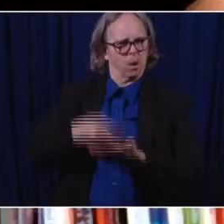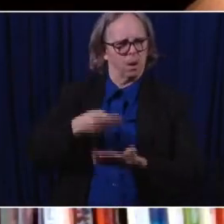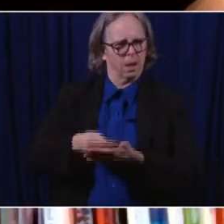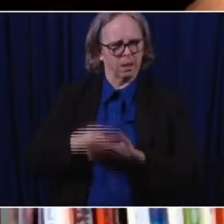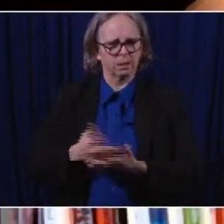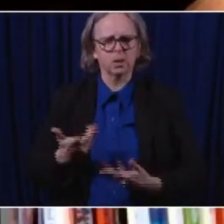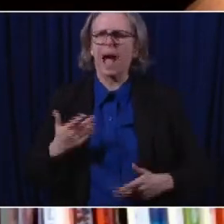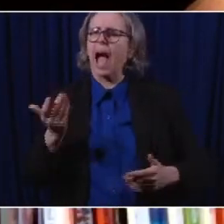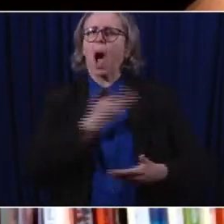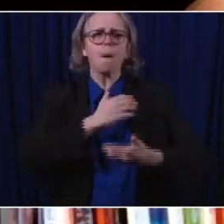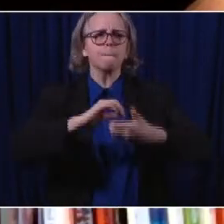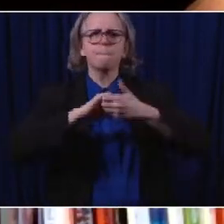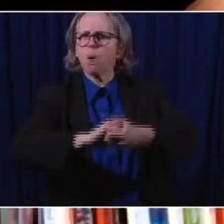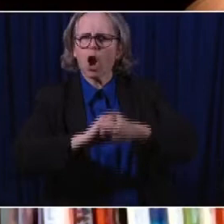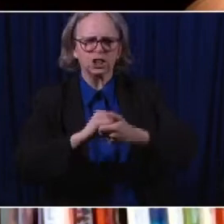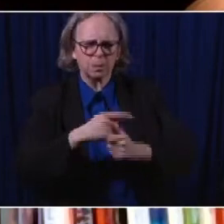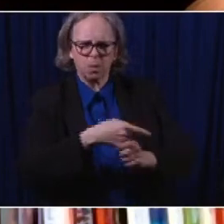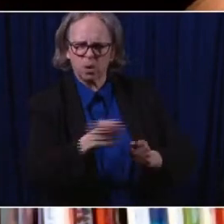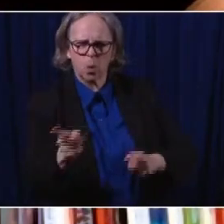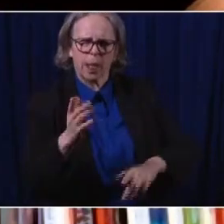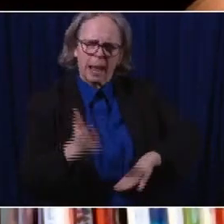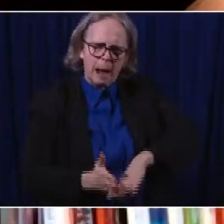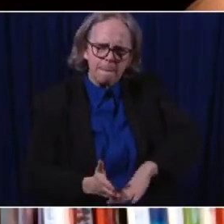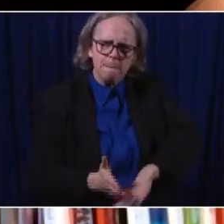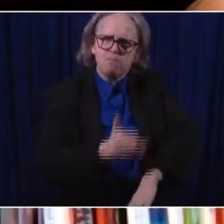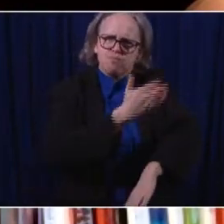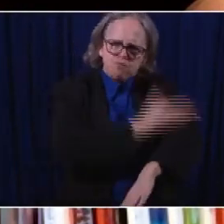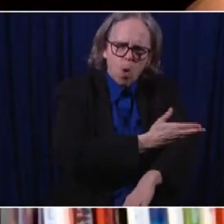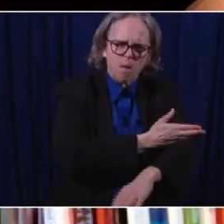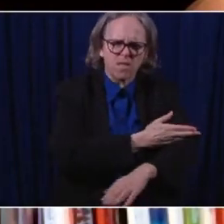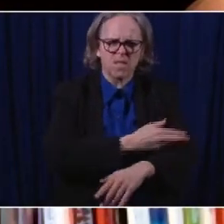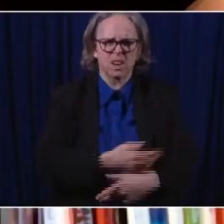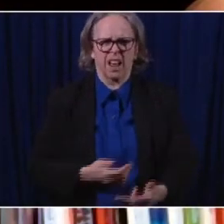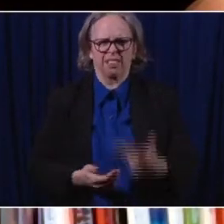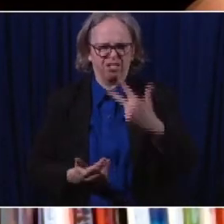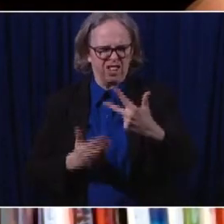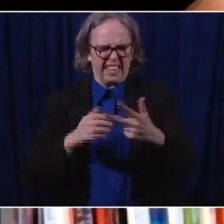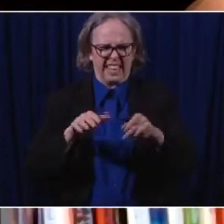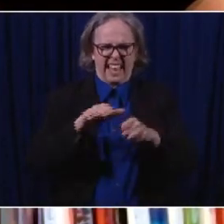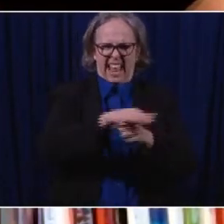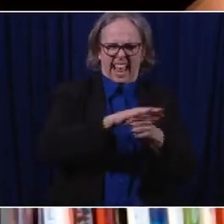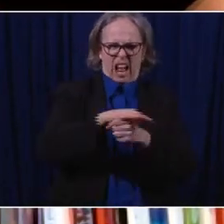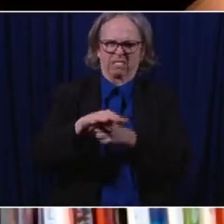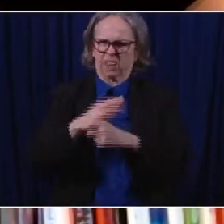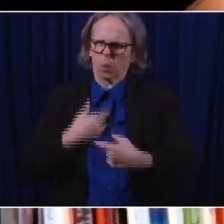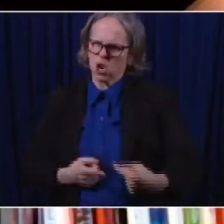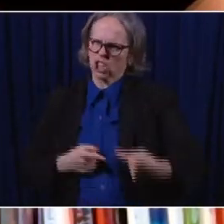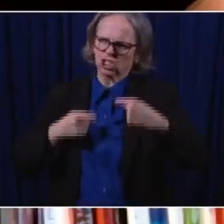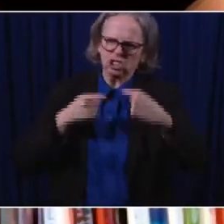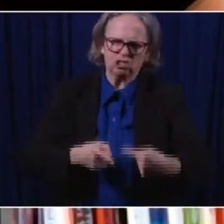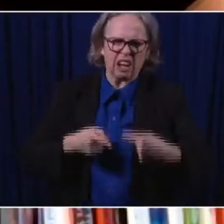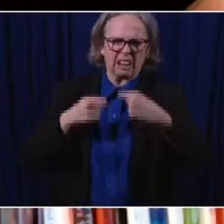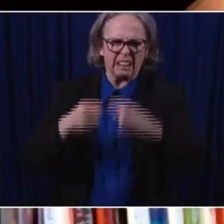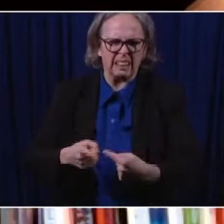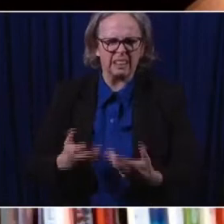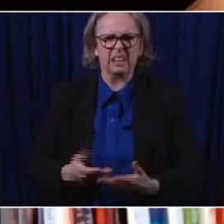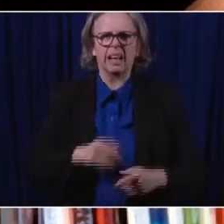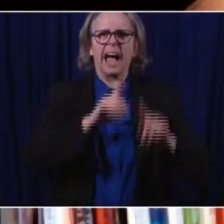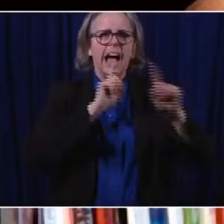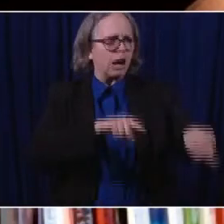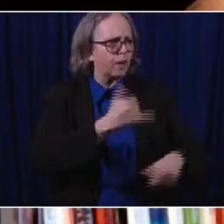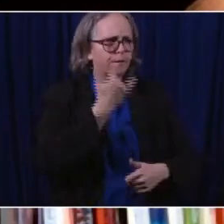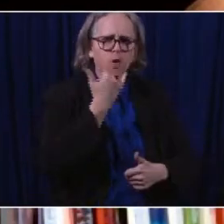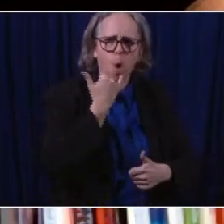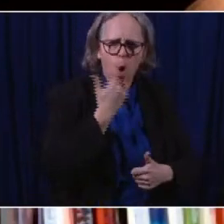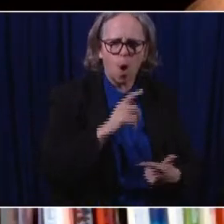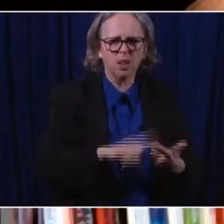now: answering every call, processing claims, and addressing fraud. We are already at work on this, and I'm looking